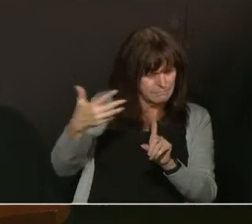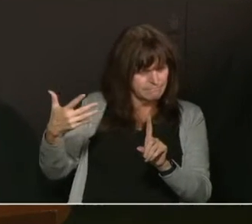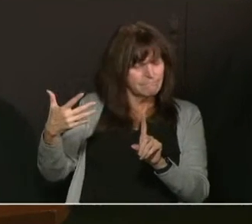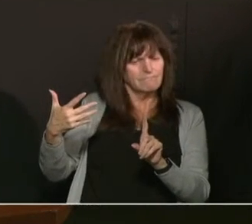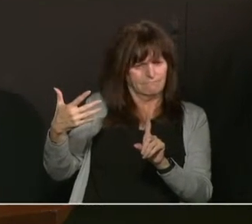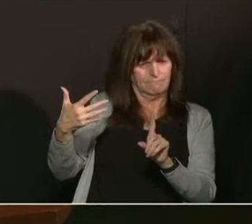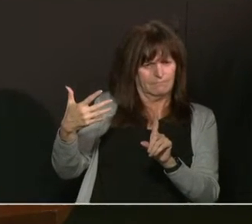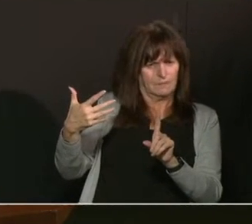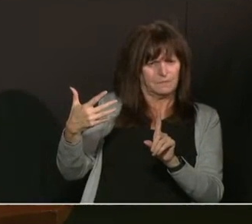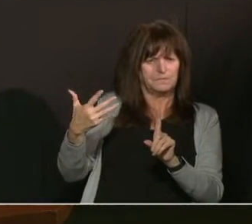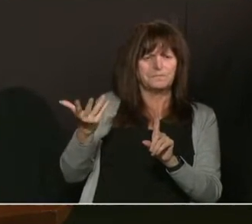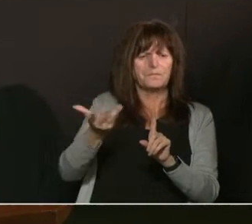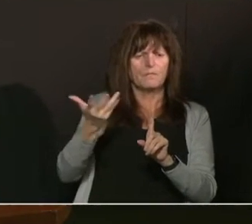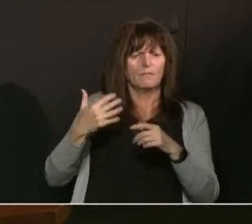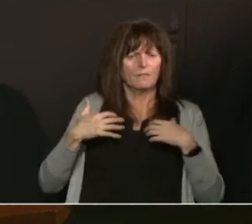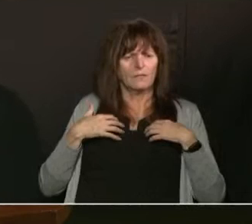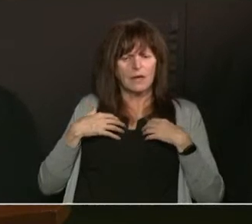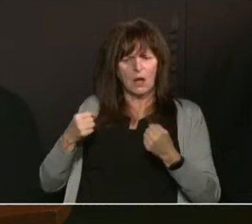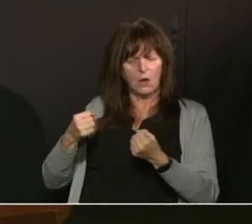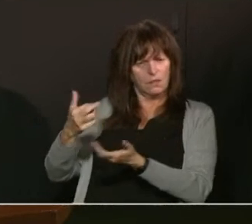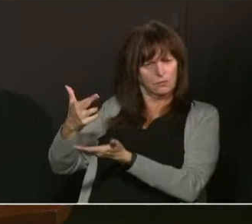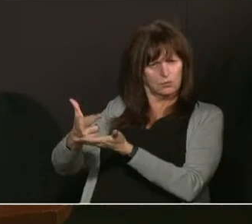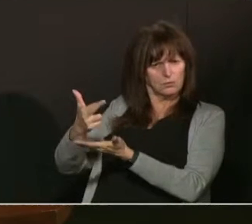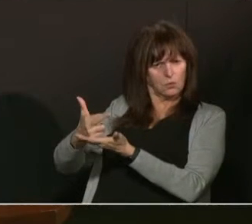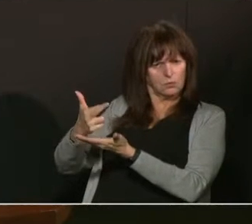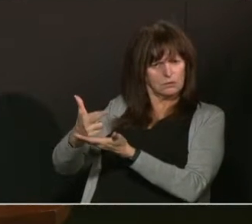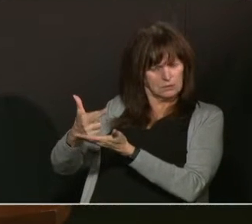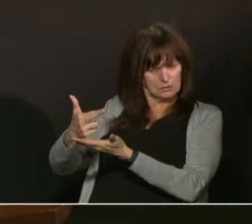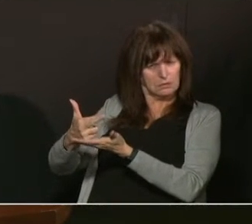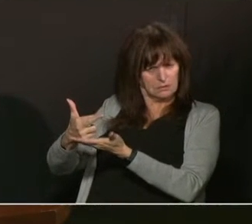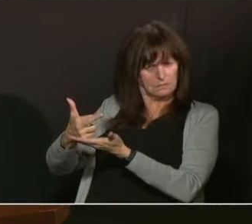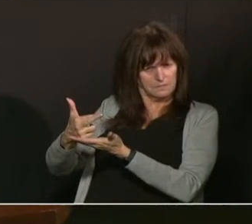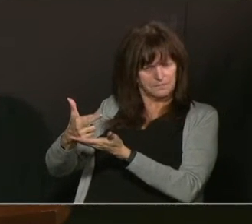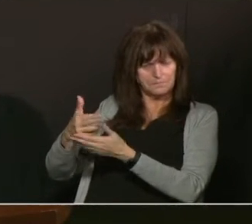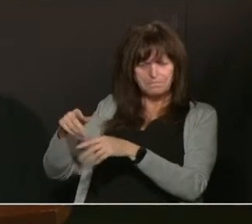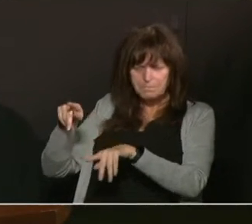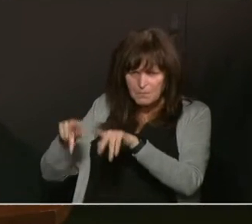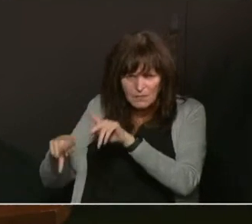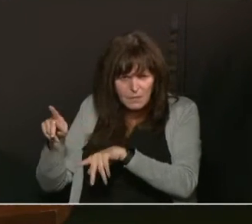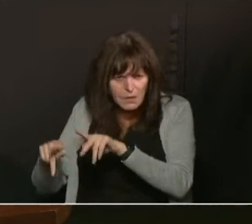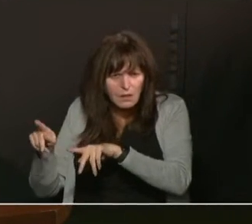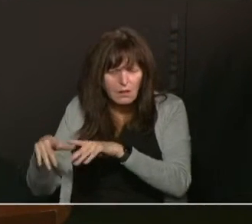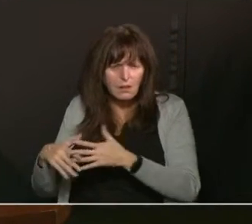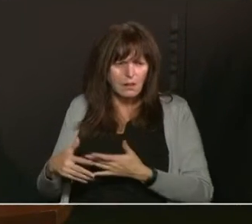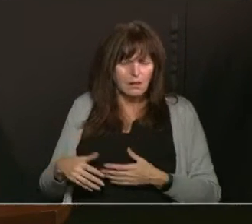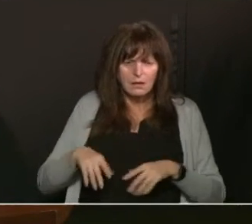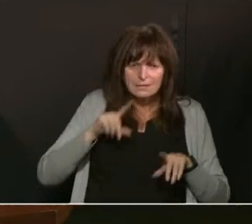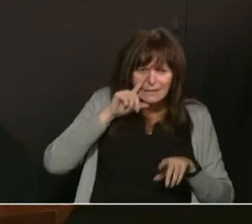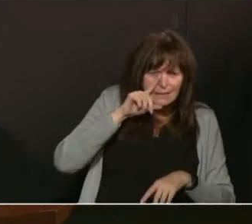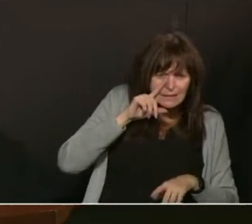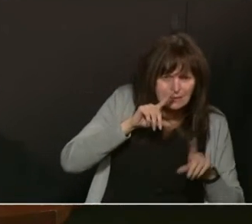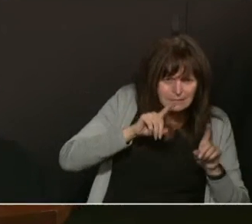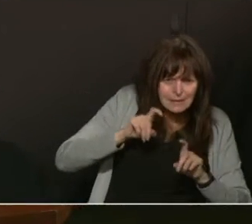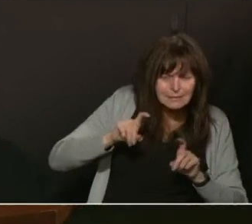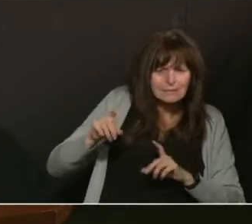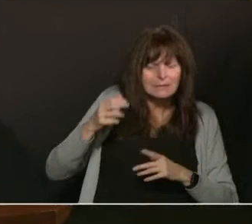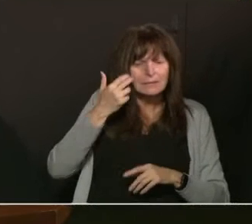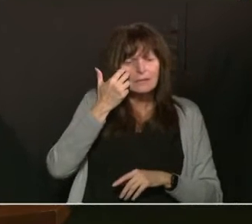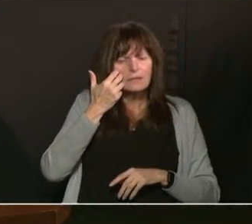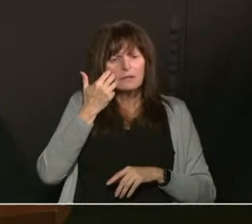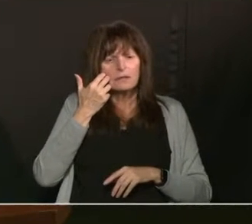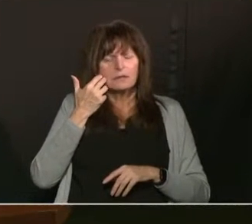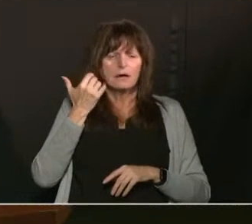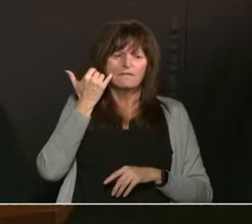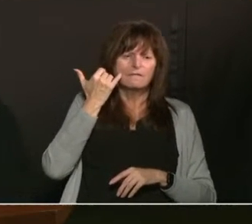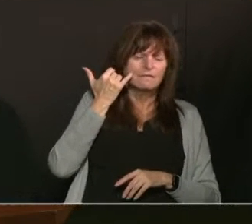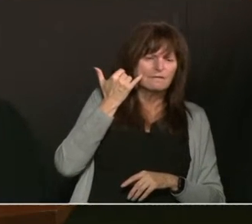resources and the test. Is the suggestion that there would be a change in whether workers who are exposed to COVID, healthcare workers,